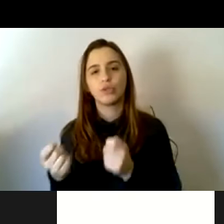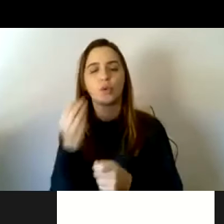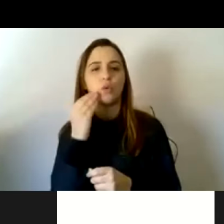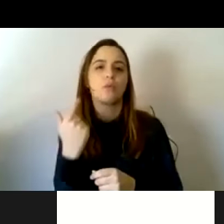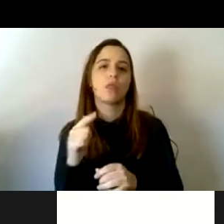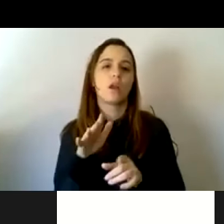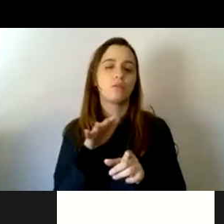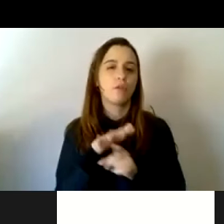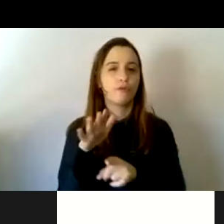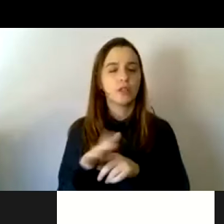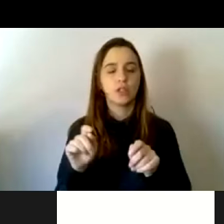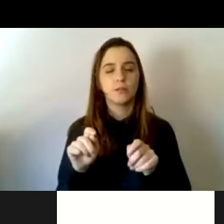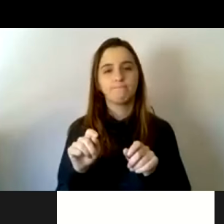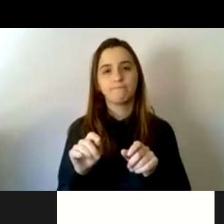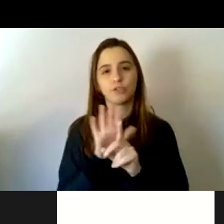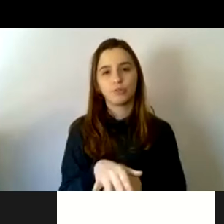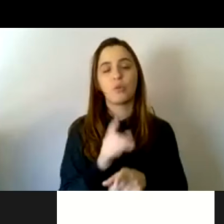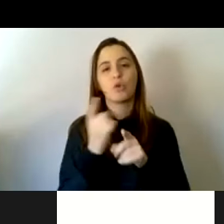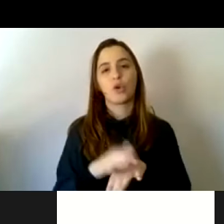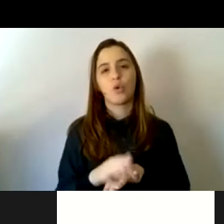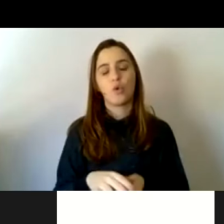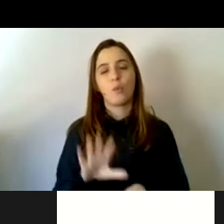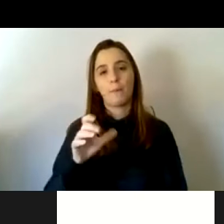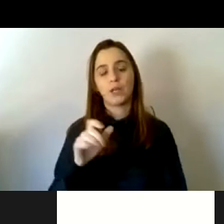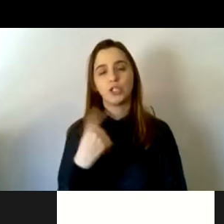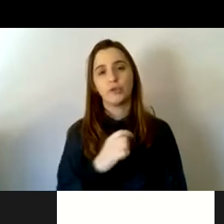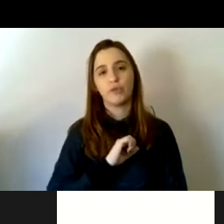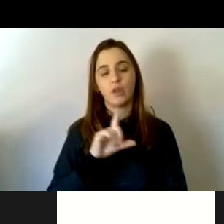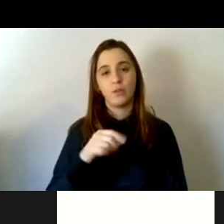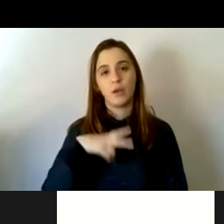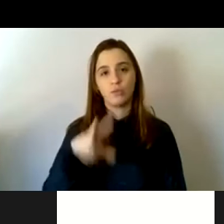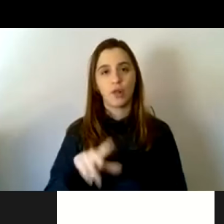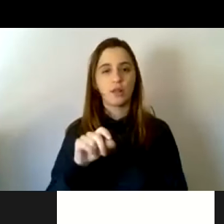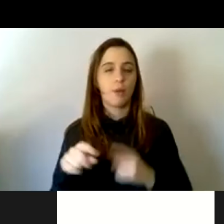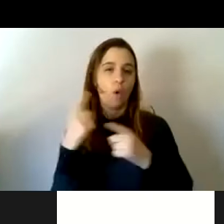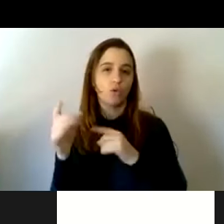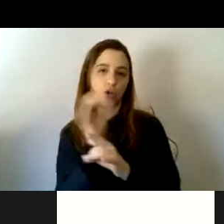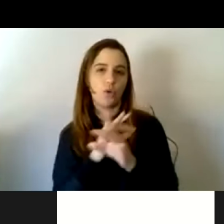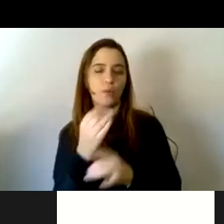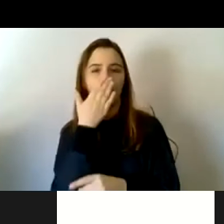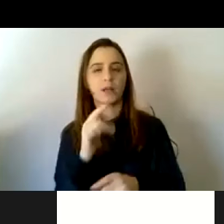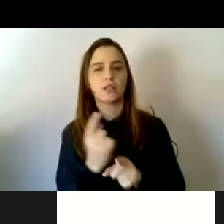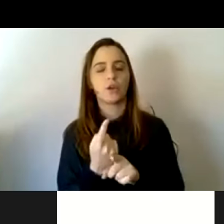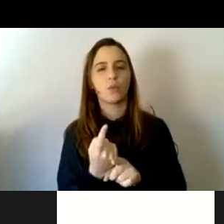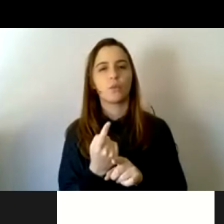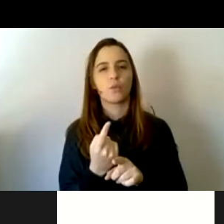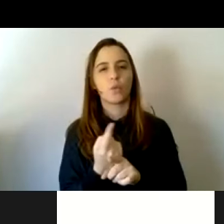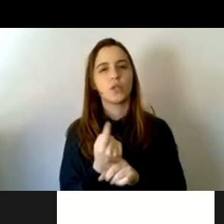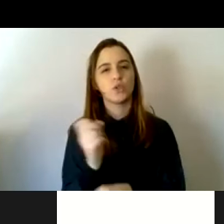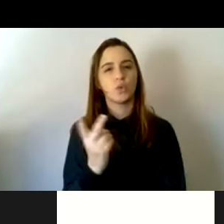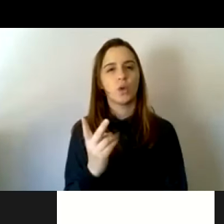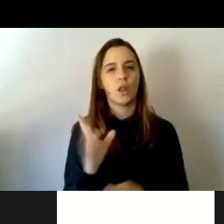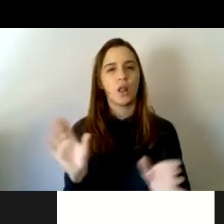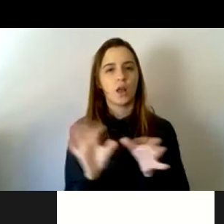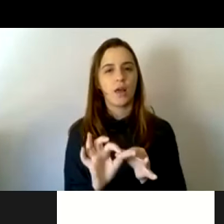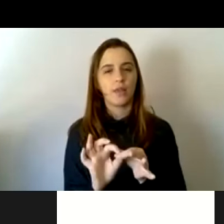in my country, Portugal, and in others across Europe, it seems the two things are connected, as if the far